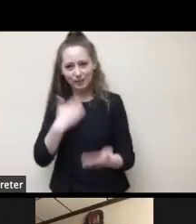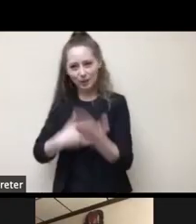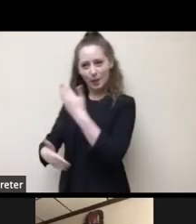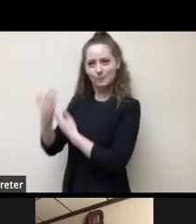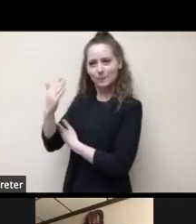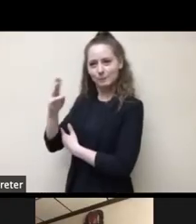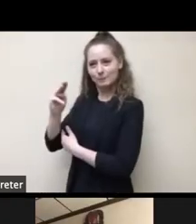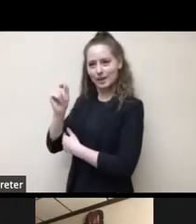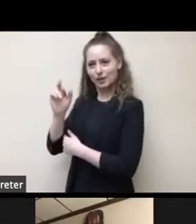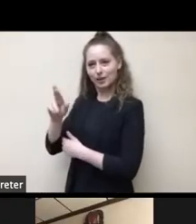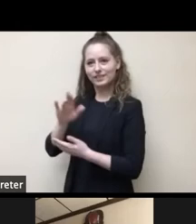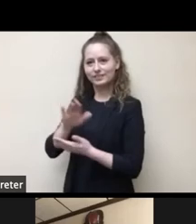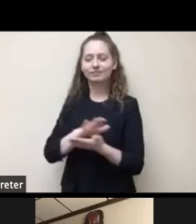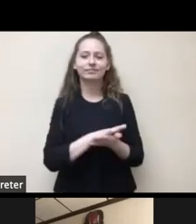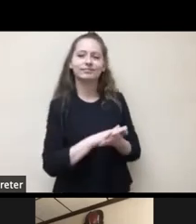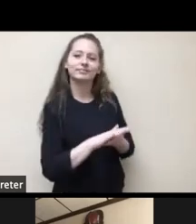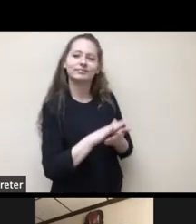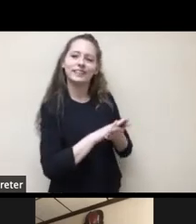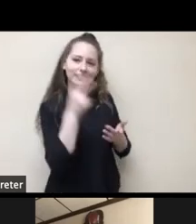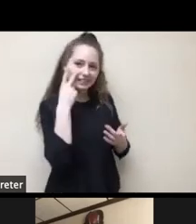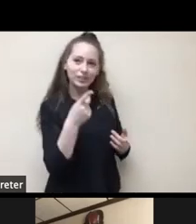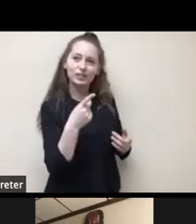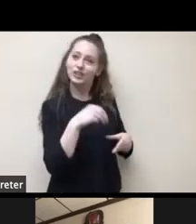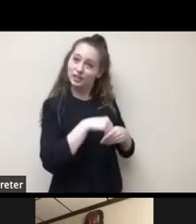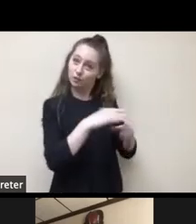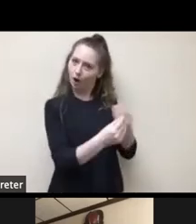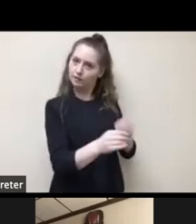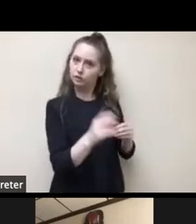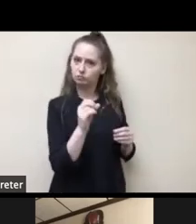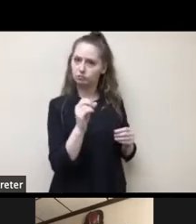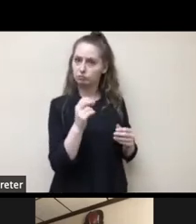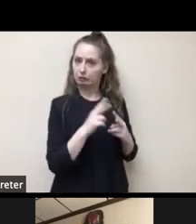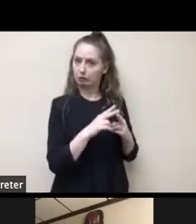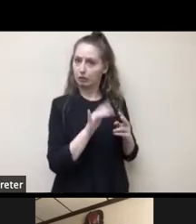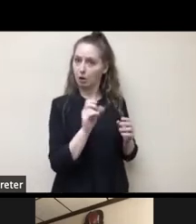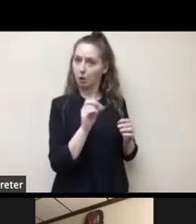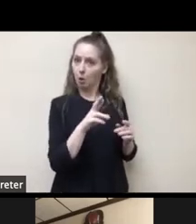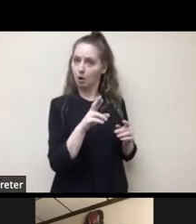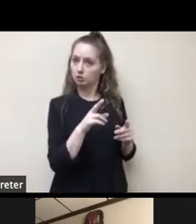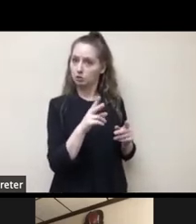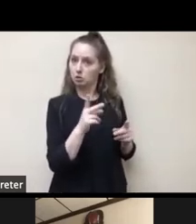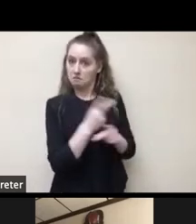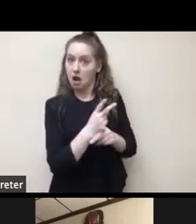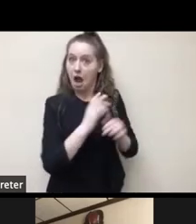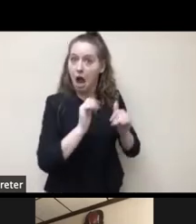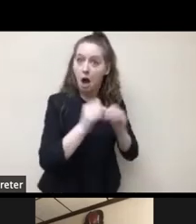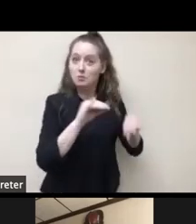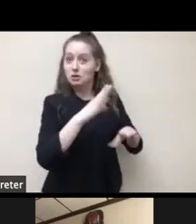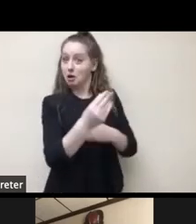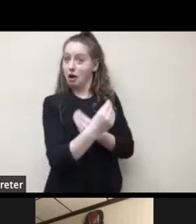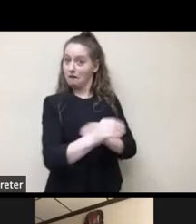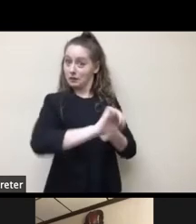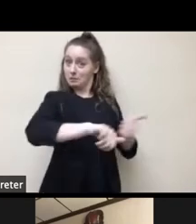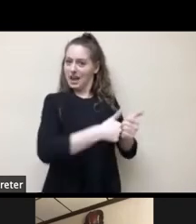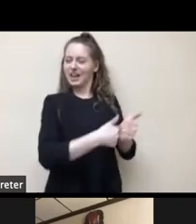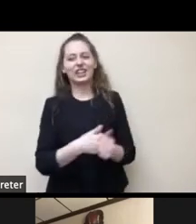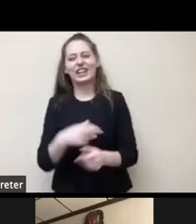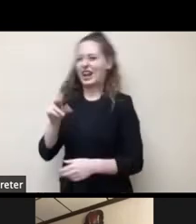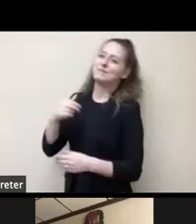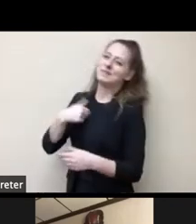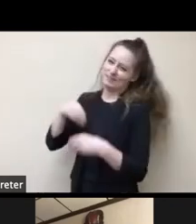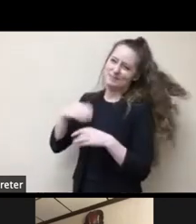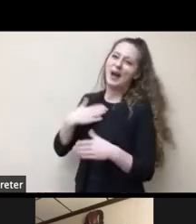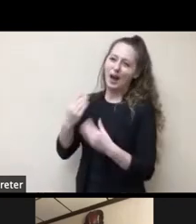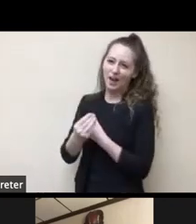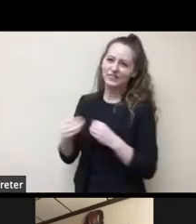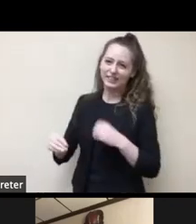Nice. Nice to see you, Mark. You're even in your office. Either that or you somehow figured out how to put your office behind you. Nope, I'm in my office. I can